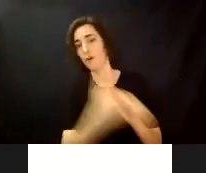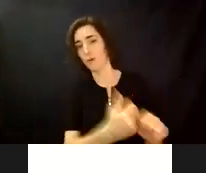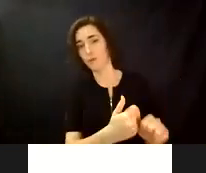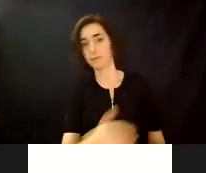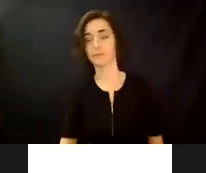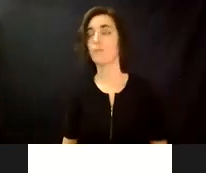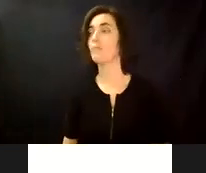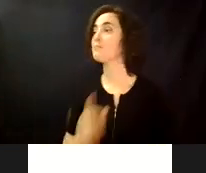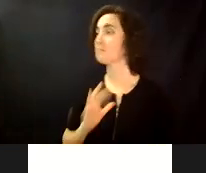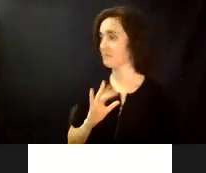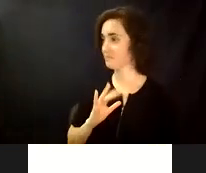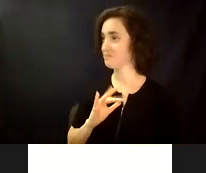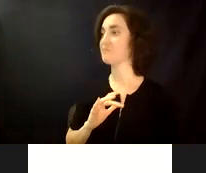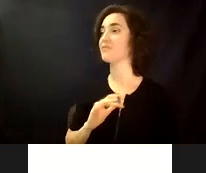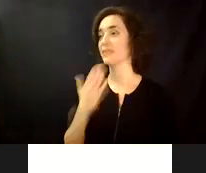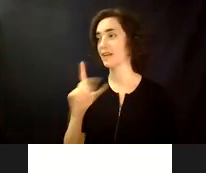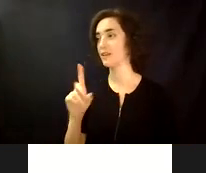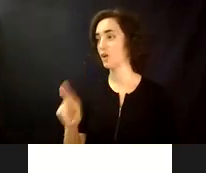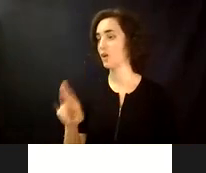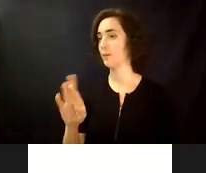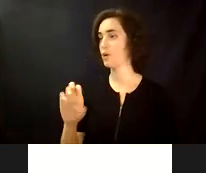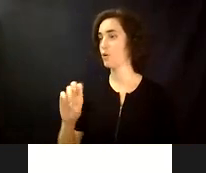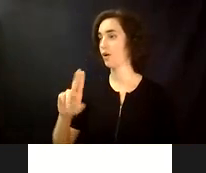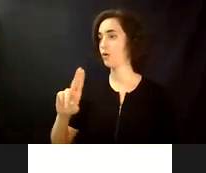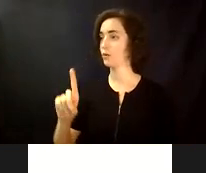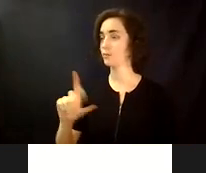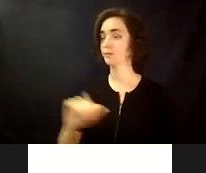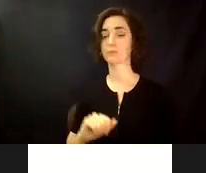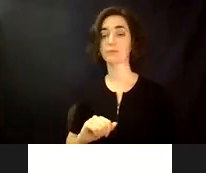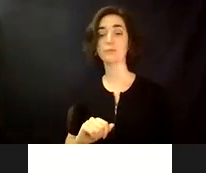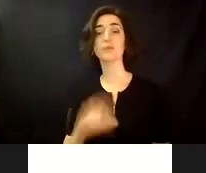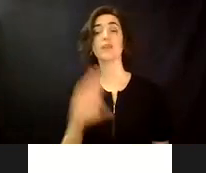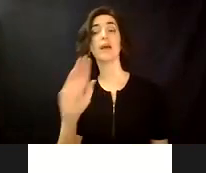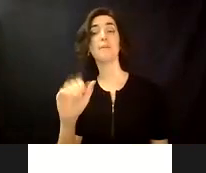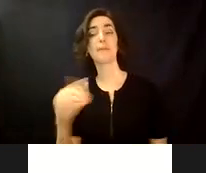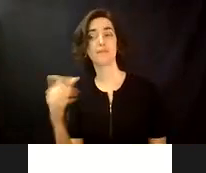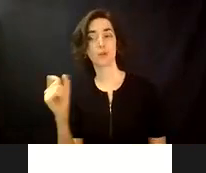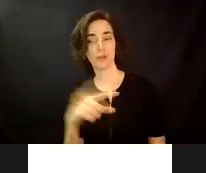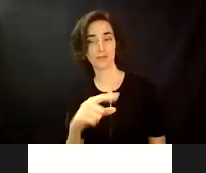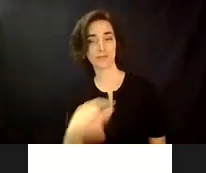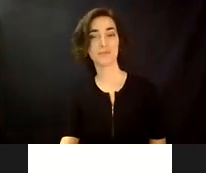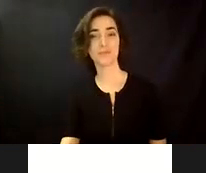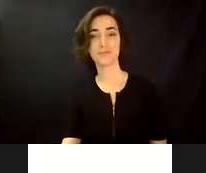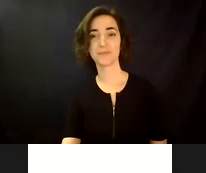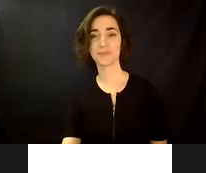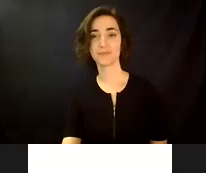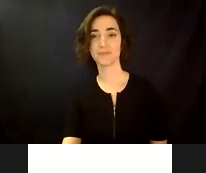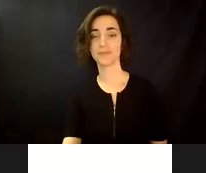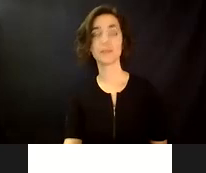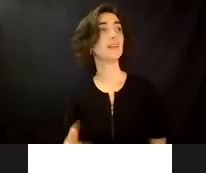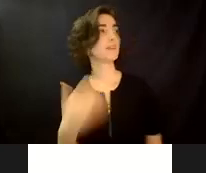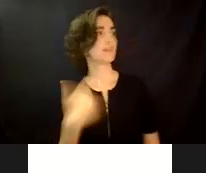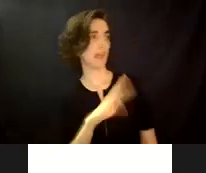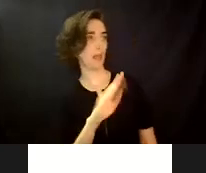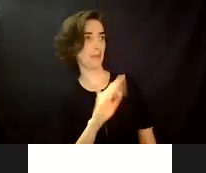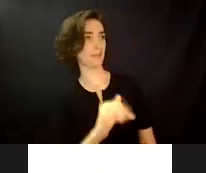Very good, Dr. Breaud. Okay, Bambi has a question. This is for